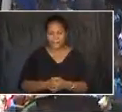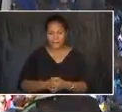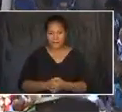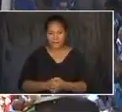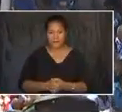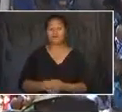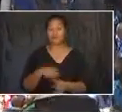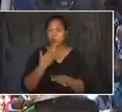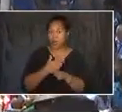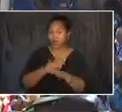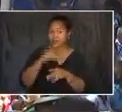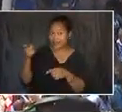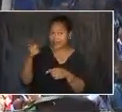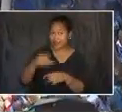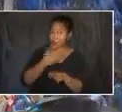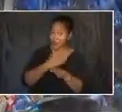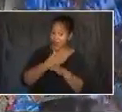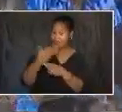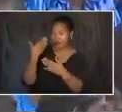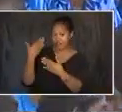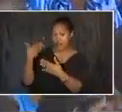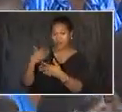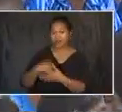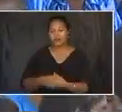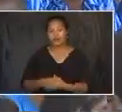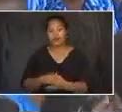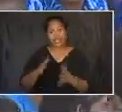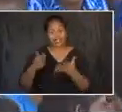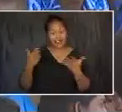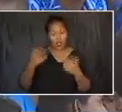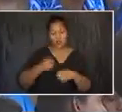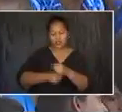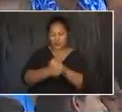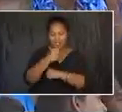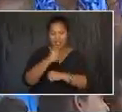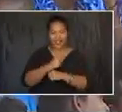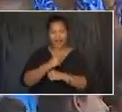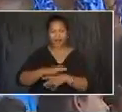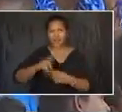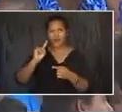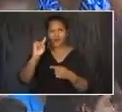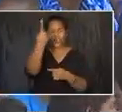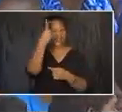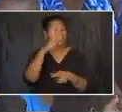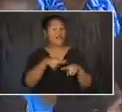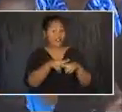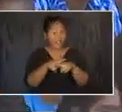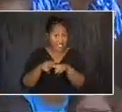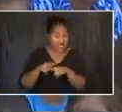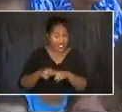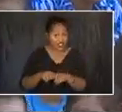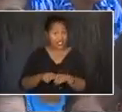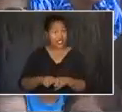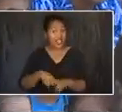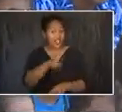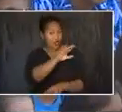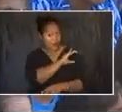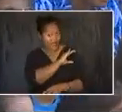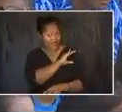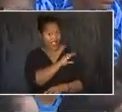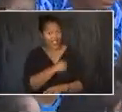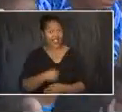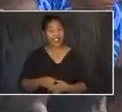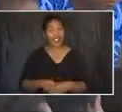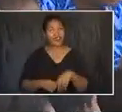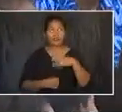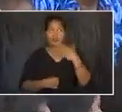background in that he rose to become the first Fiji force commander